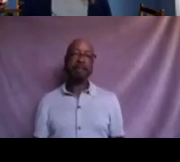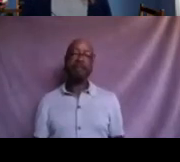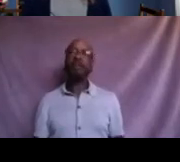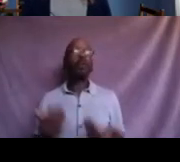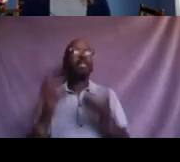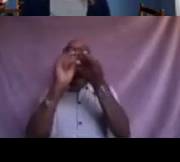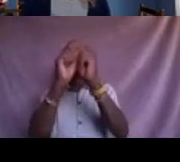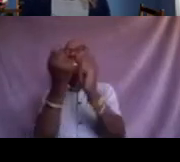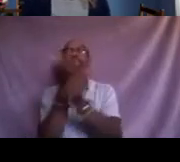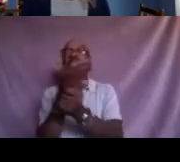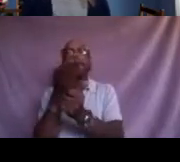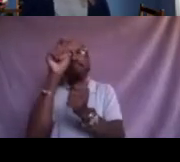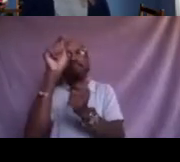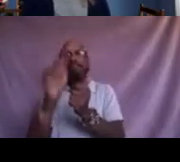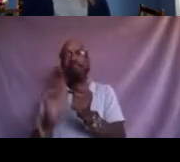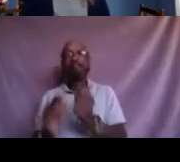there.